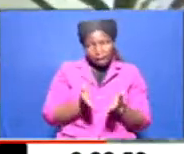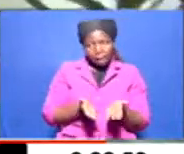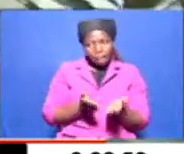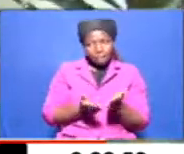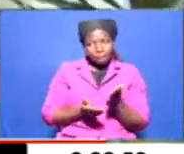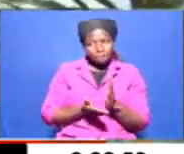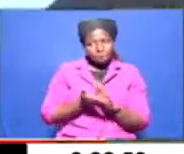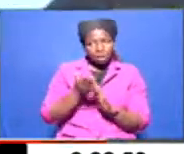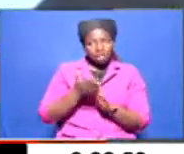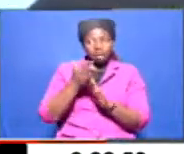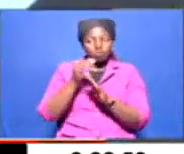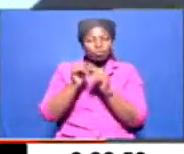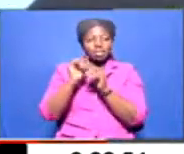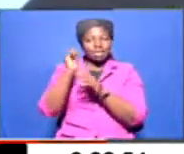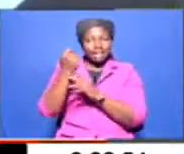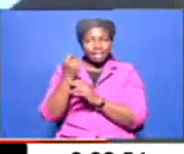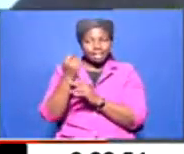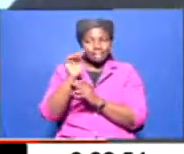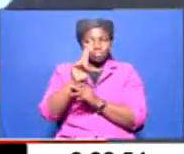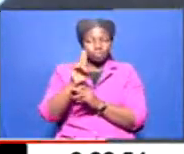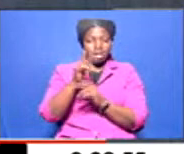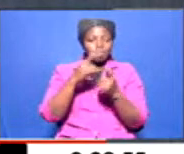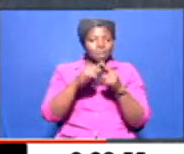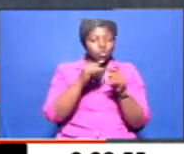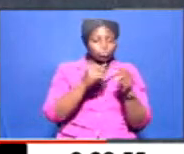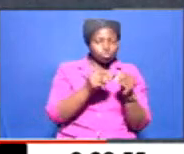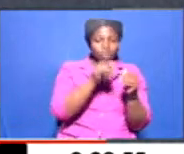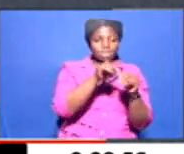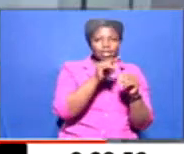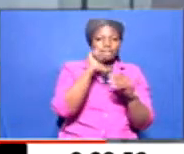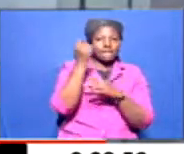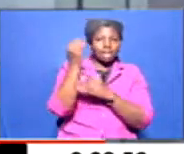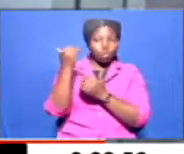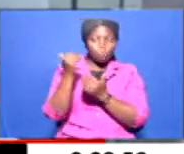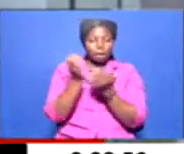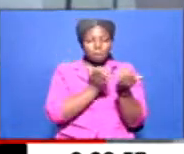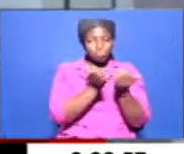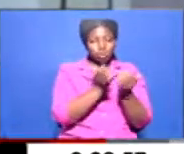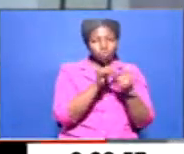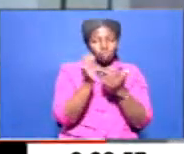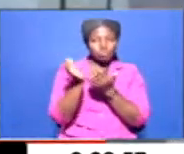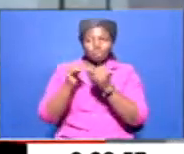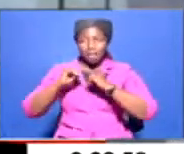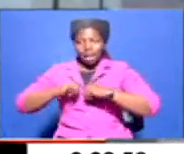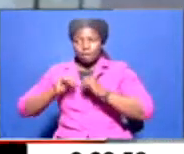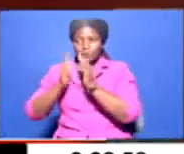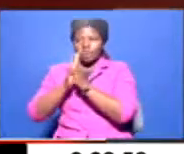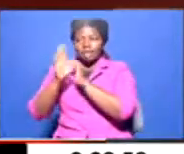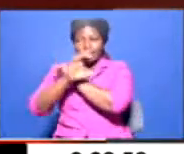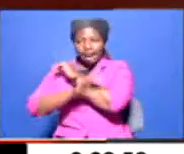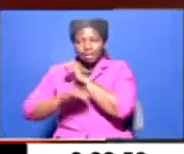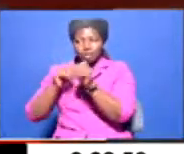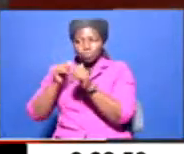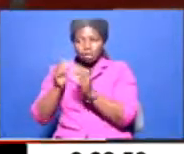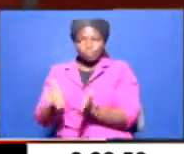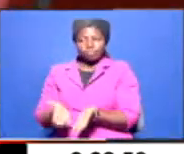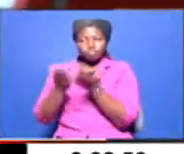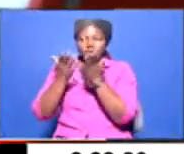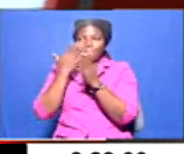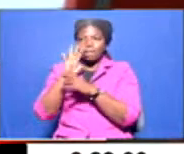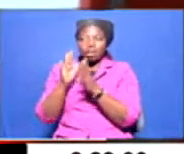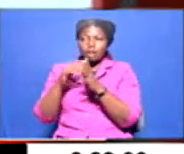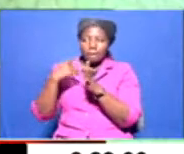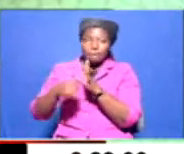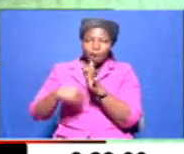Kenyan businesses hope that business-to-business deals with their counterparts in countries that have advanced in manufacturing of solar products would